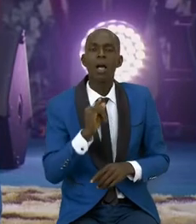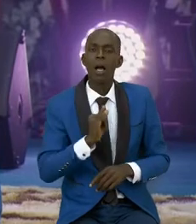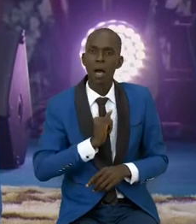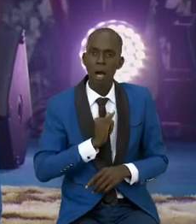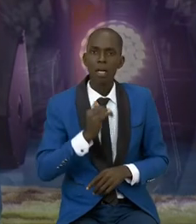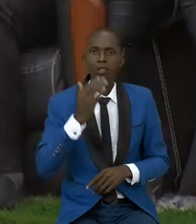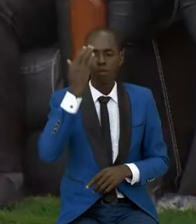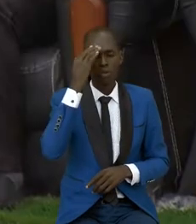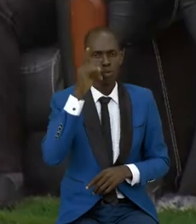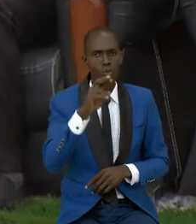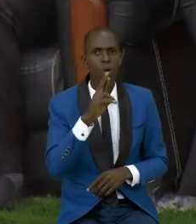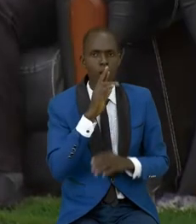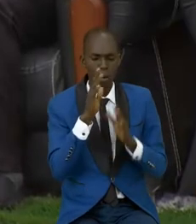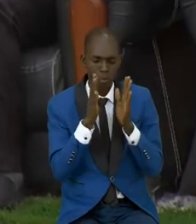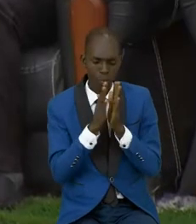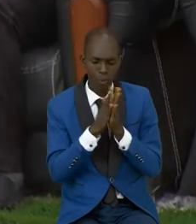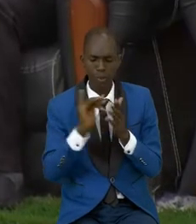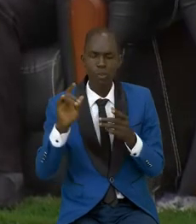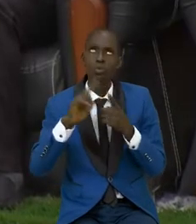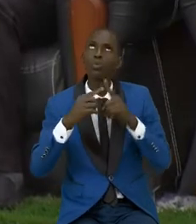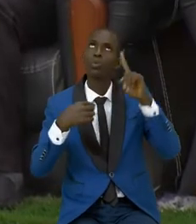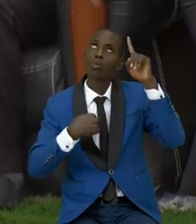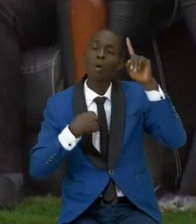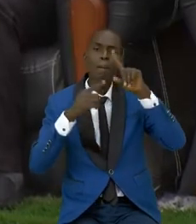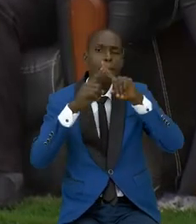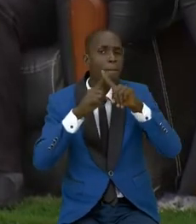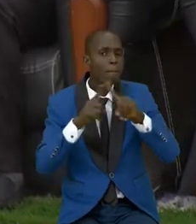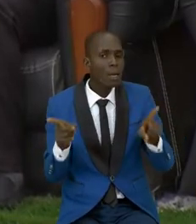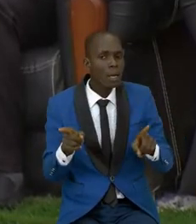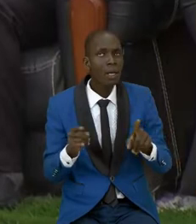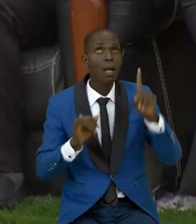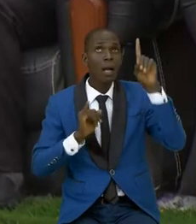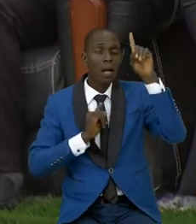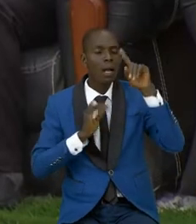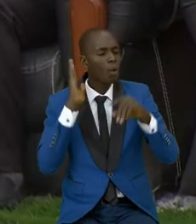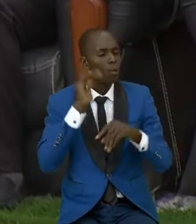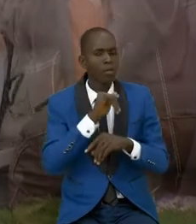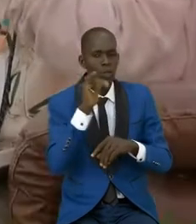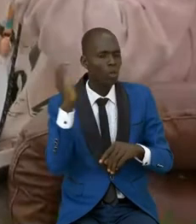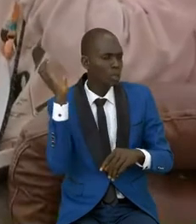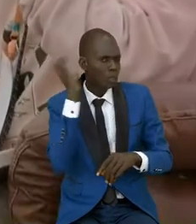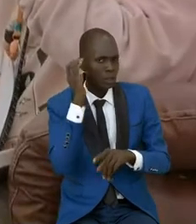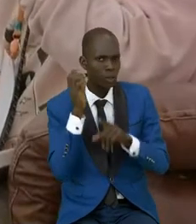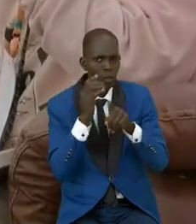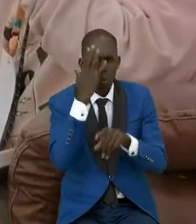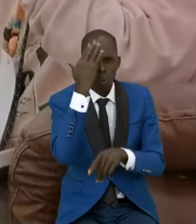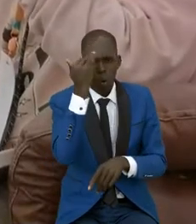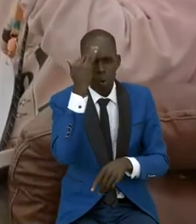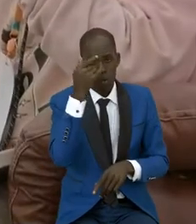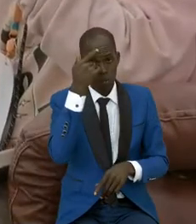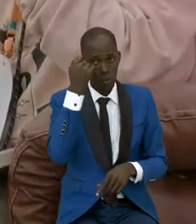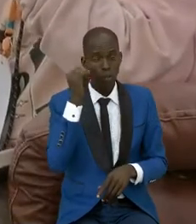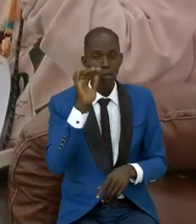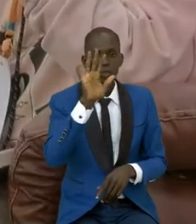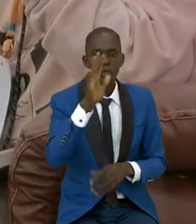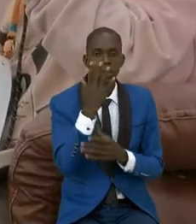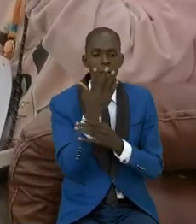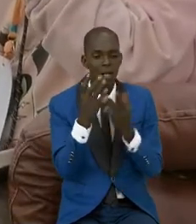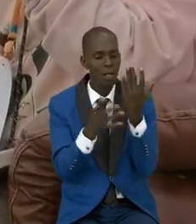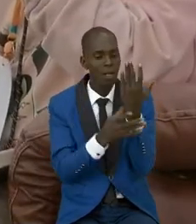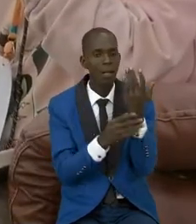me, but I will not hear you. Why? Because your hands